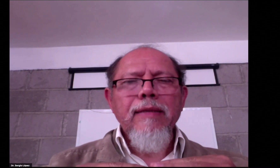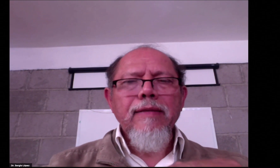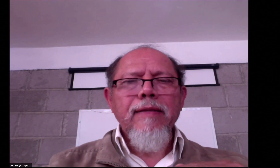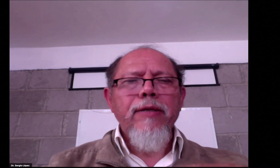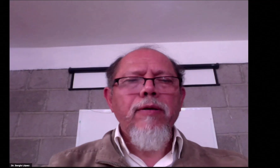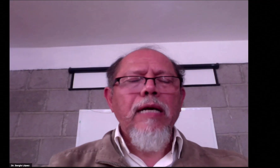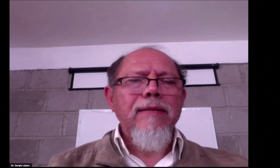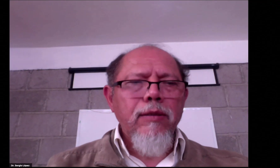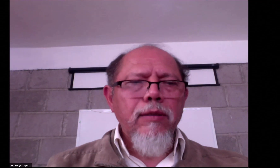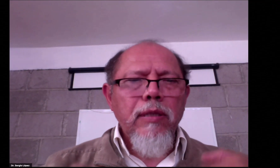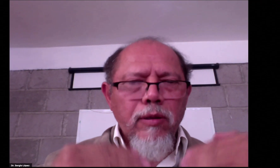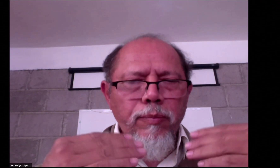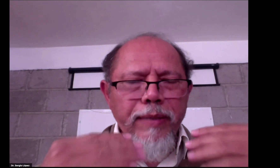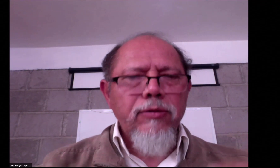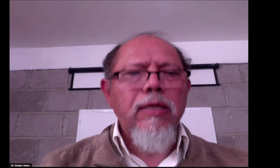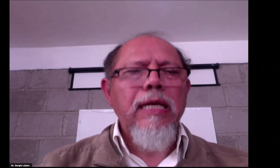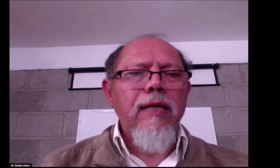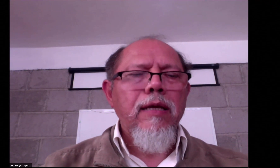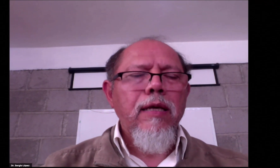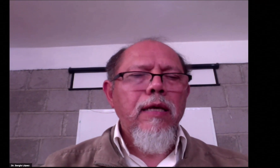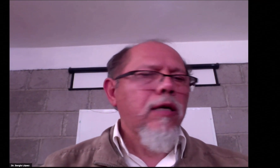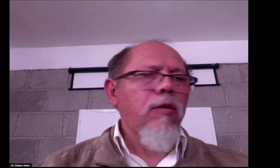stays in this uh,